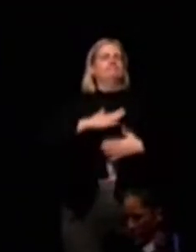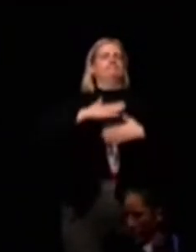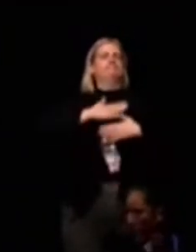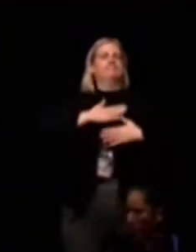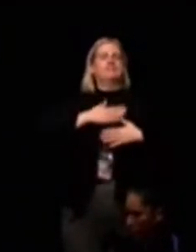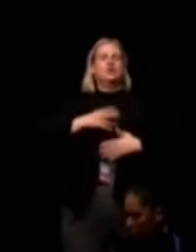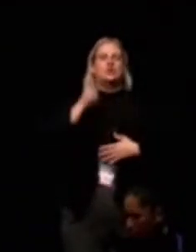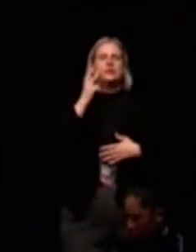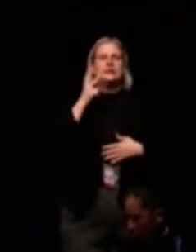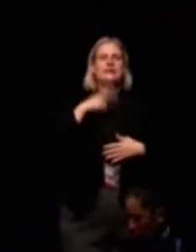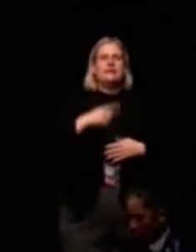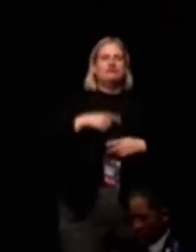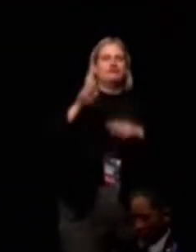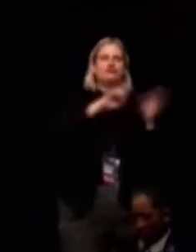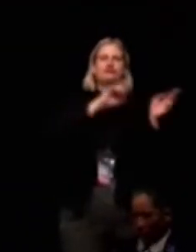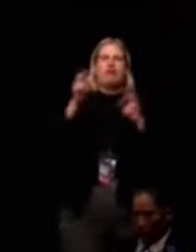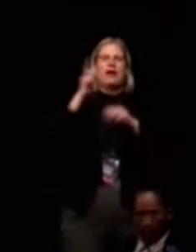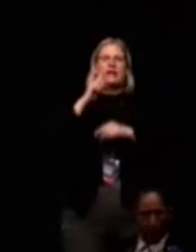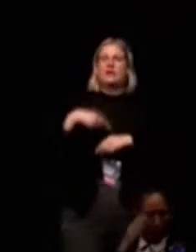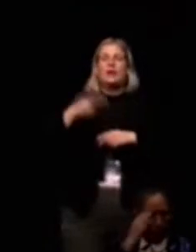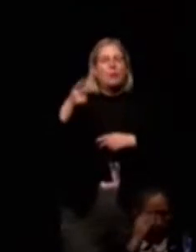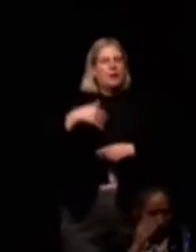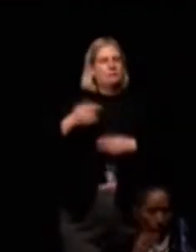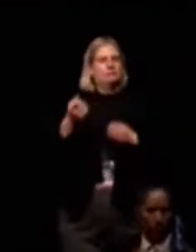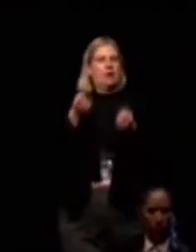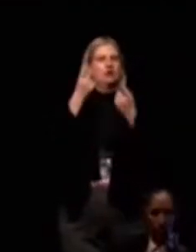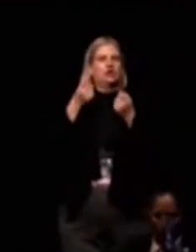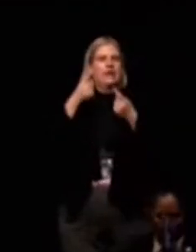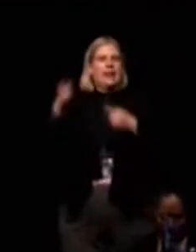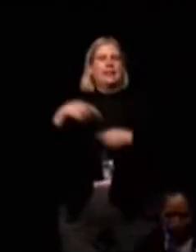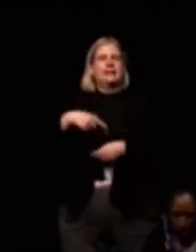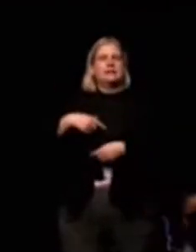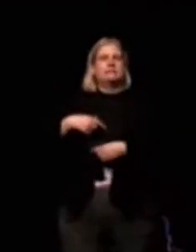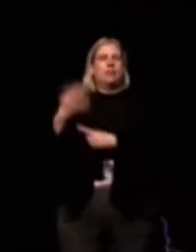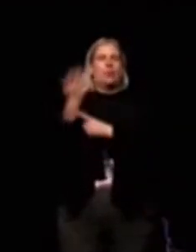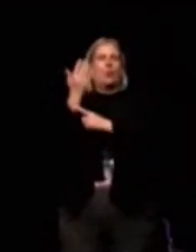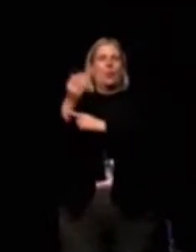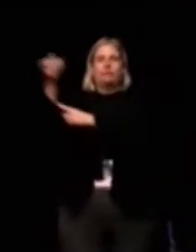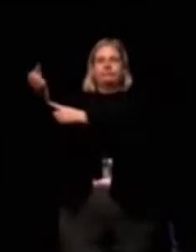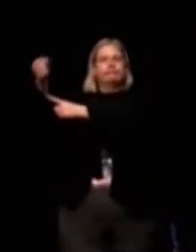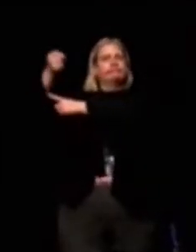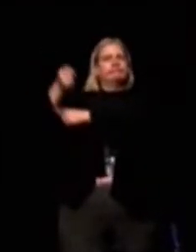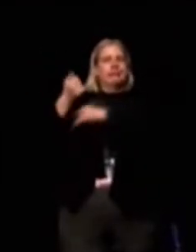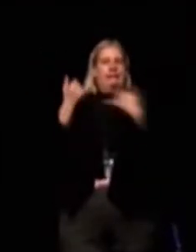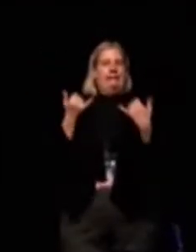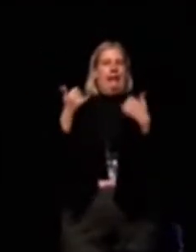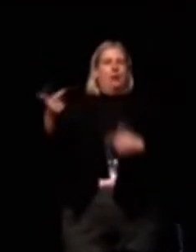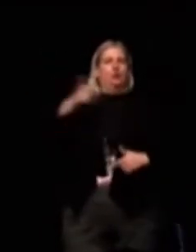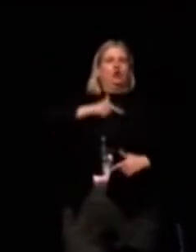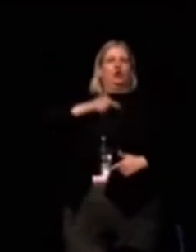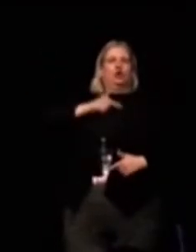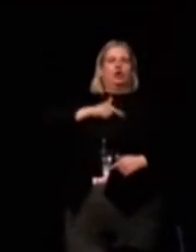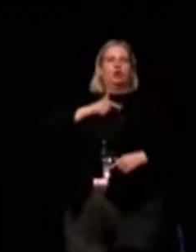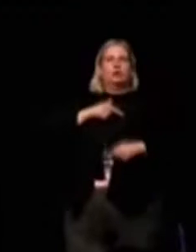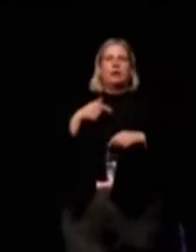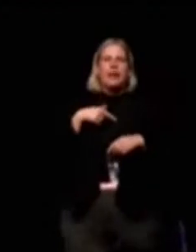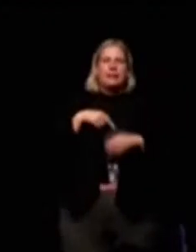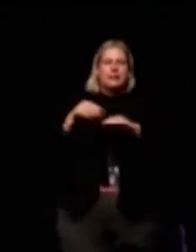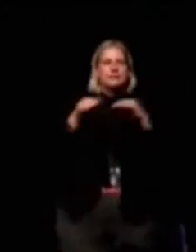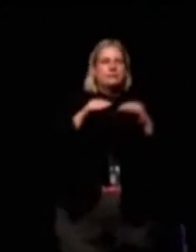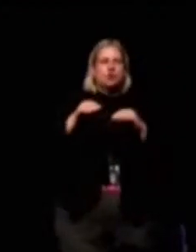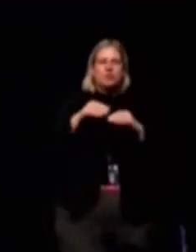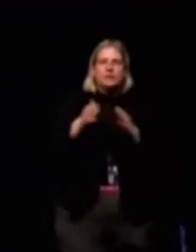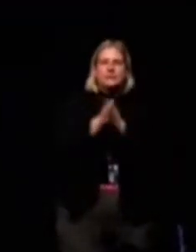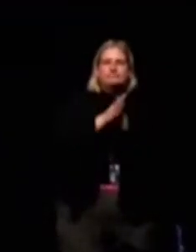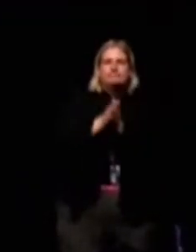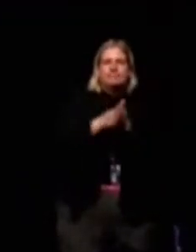torch that has been passed to us from that turbulent time and those movements. But movements, I will note, were mostly led by New